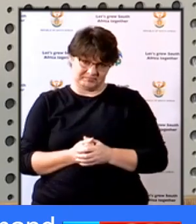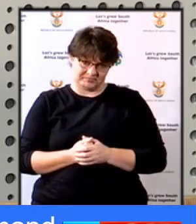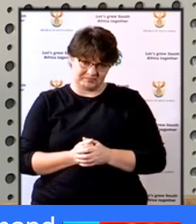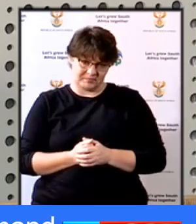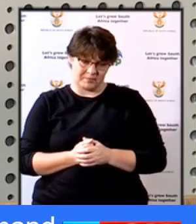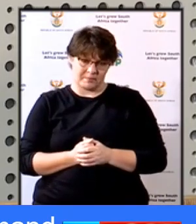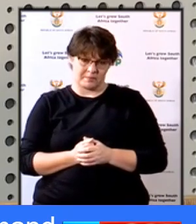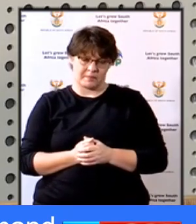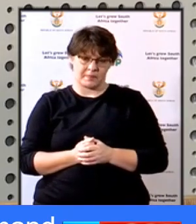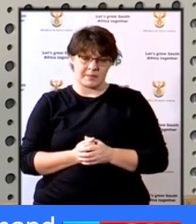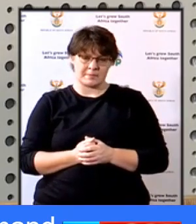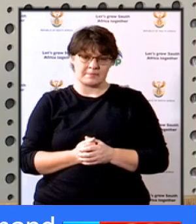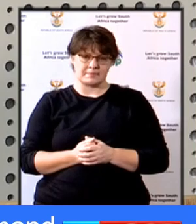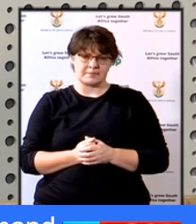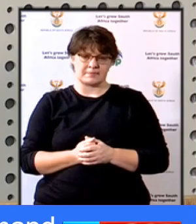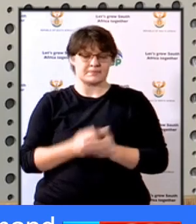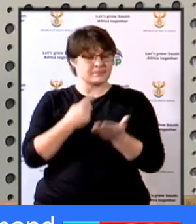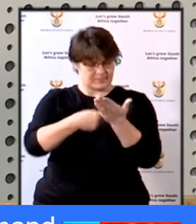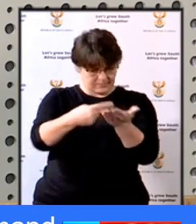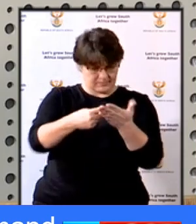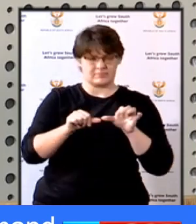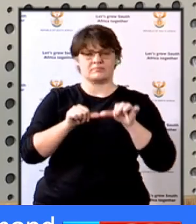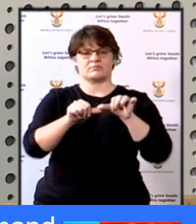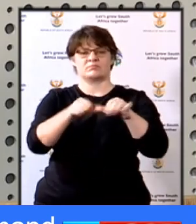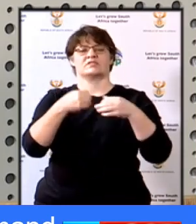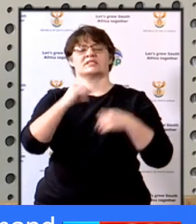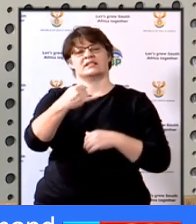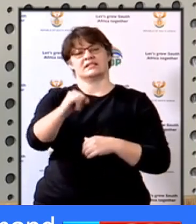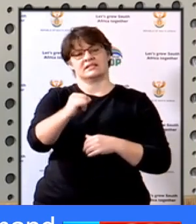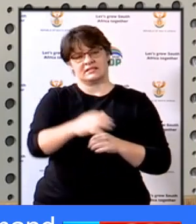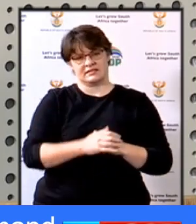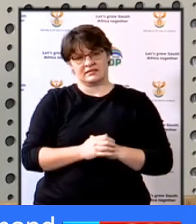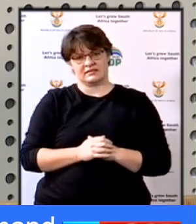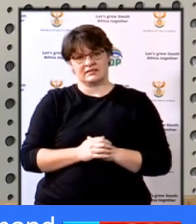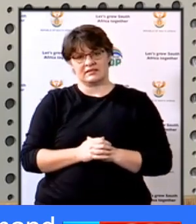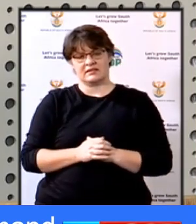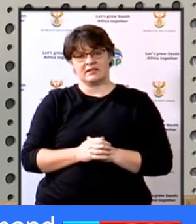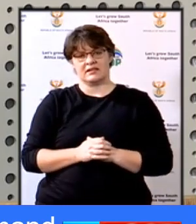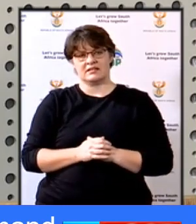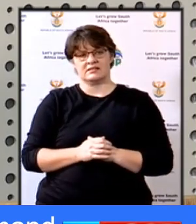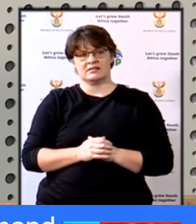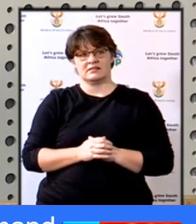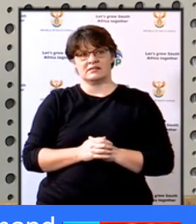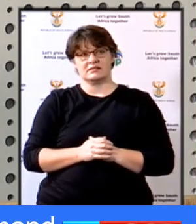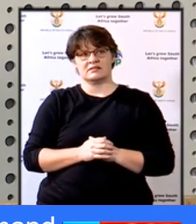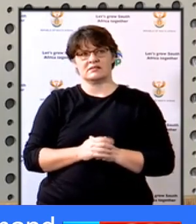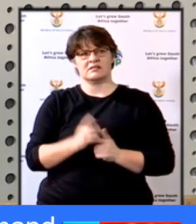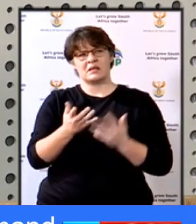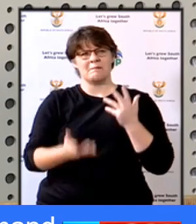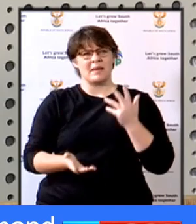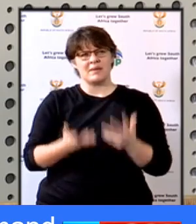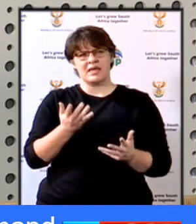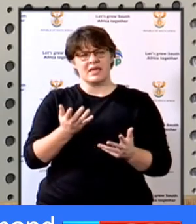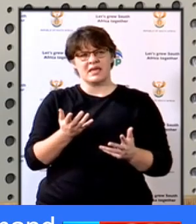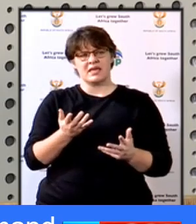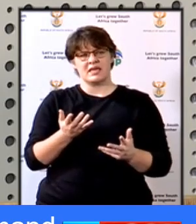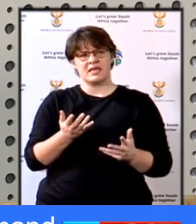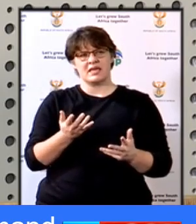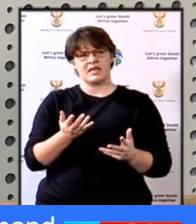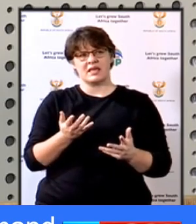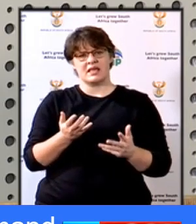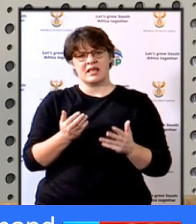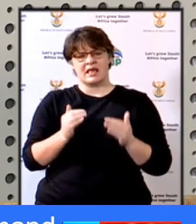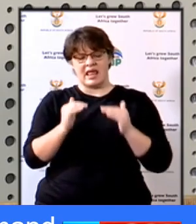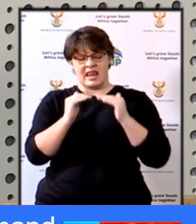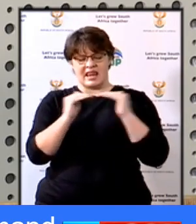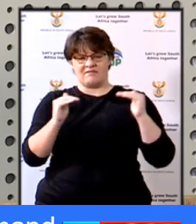opened. So discussions are ongoing. There may be what we may call enhanced